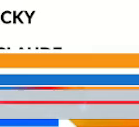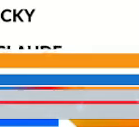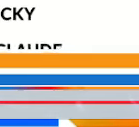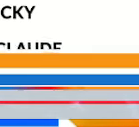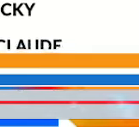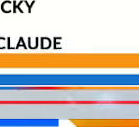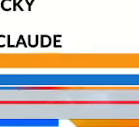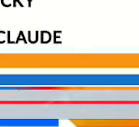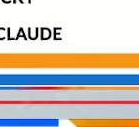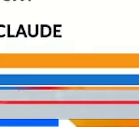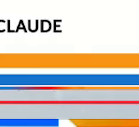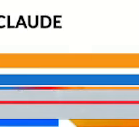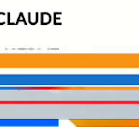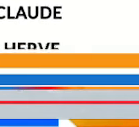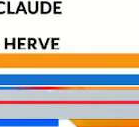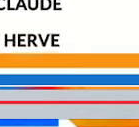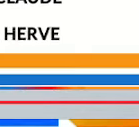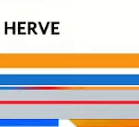and Research,